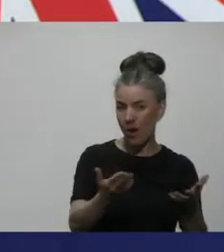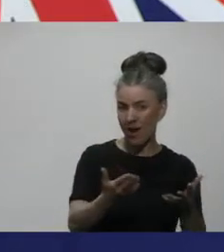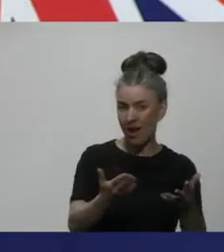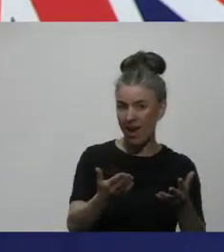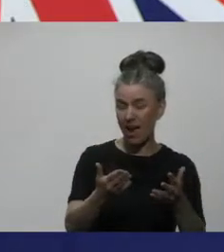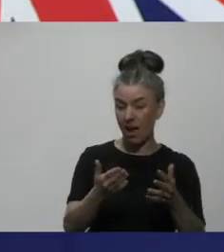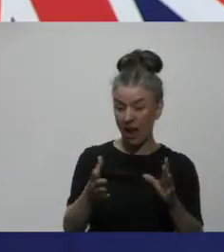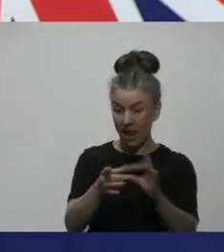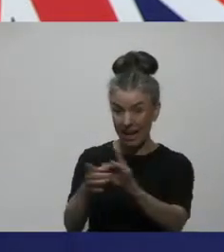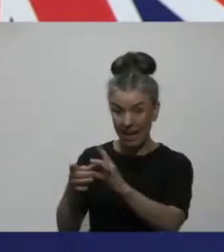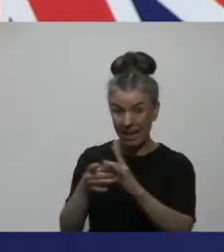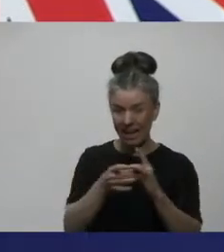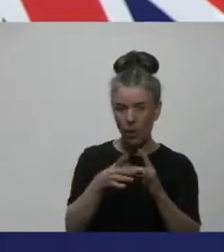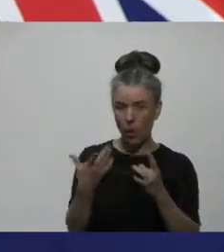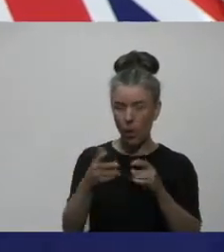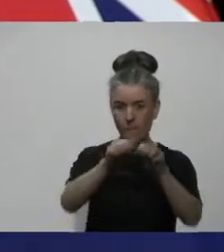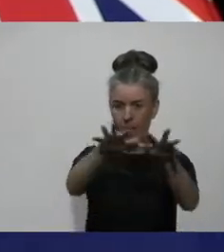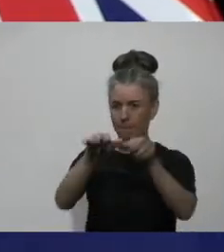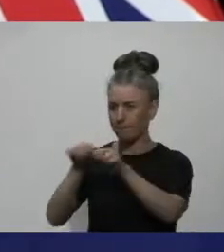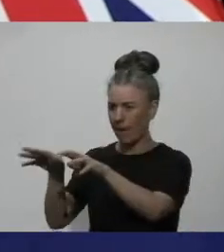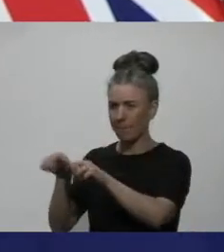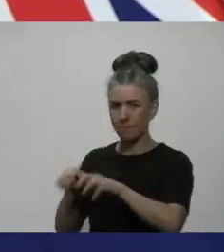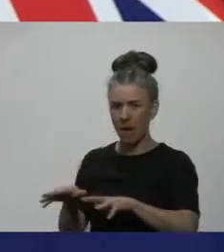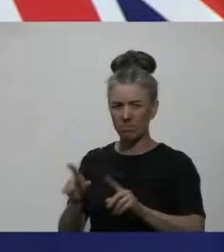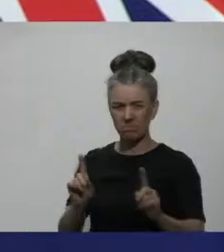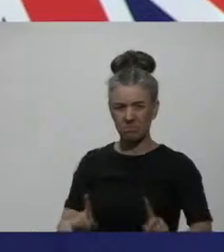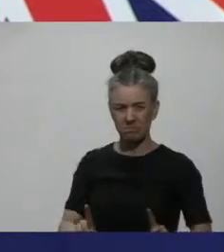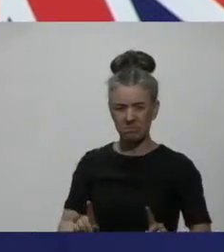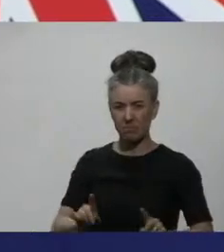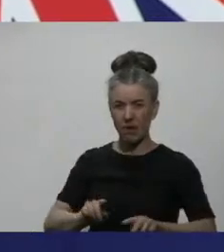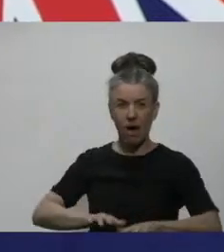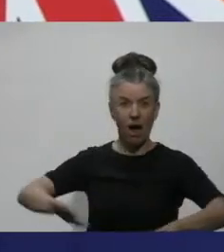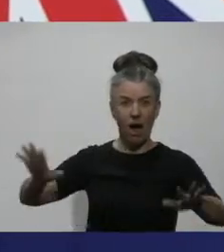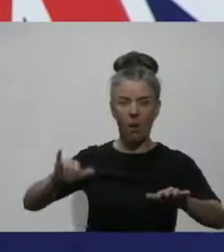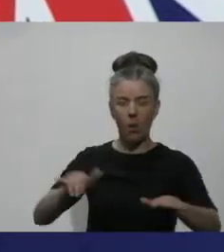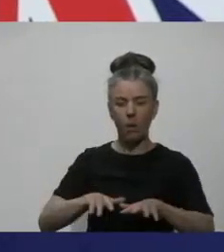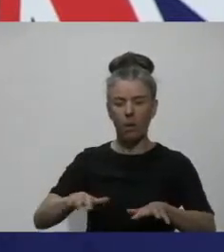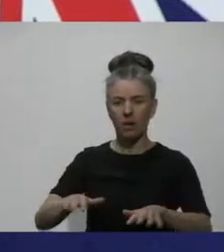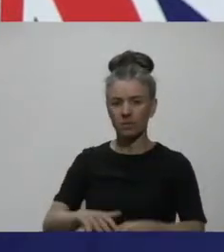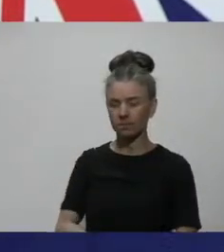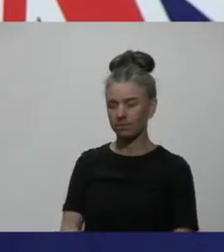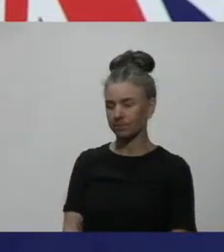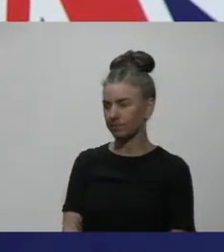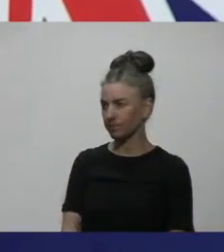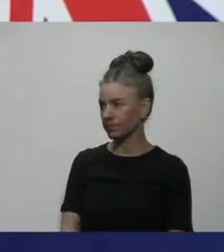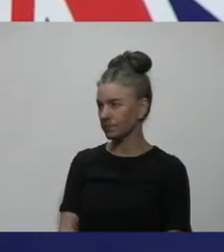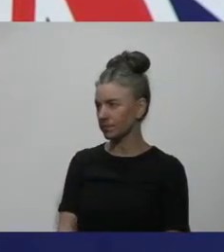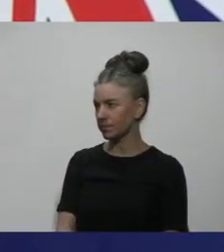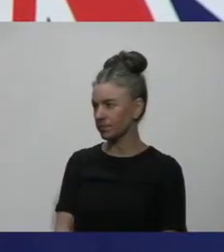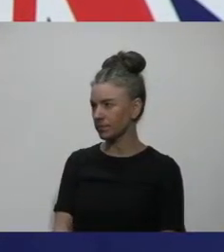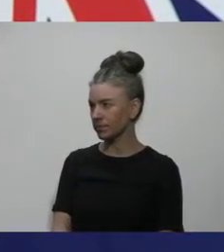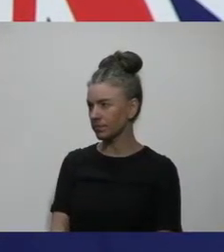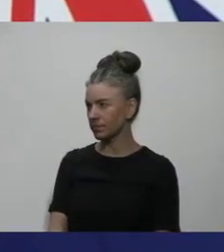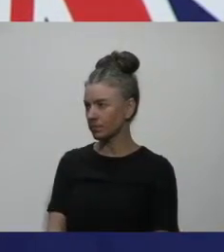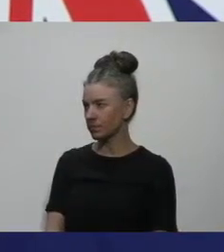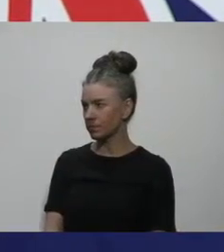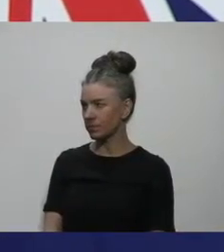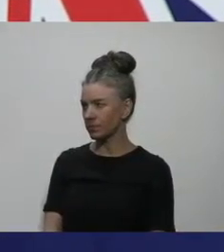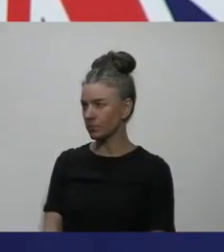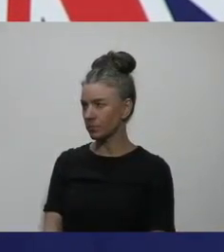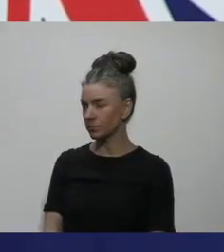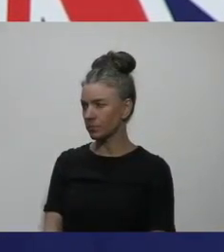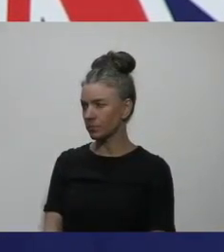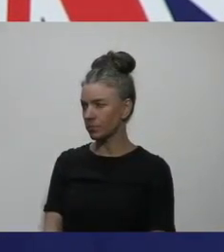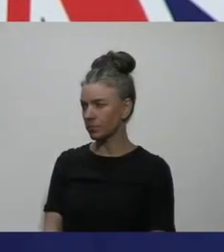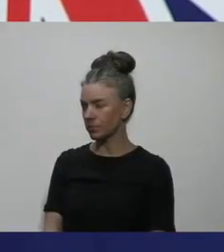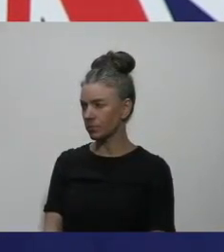clusters are. But covers it. Satisfied with the rigour of restrictions on movement outside of Auckland? There have been